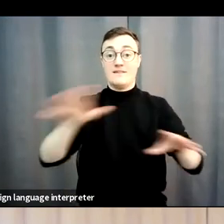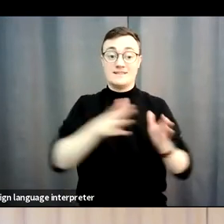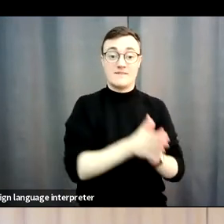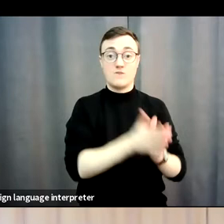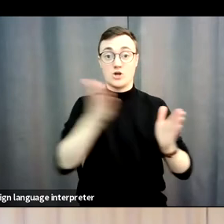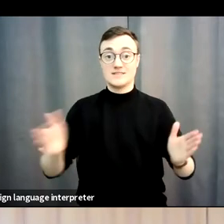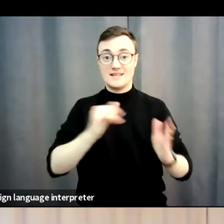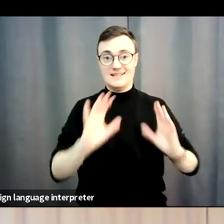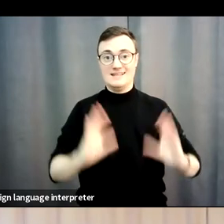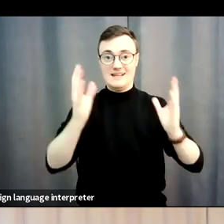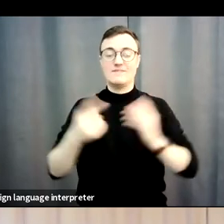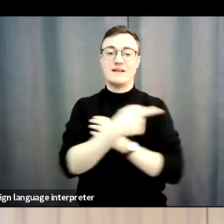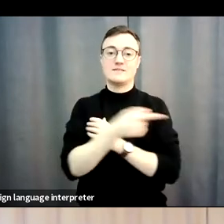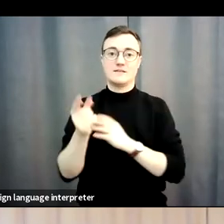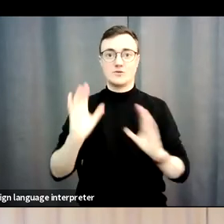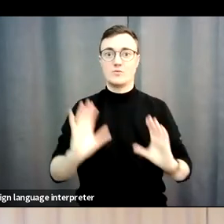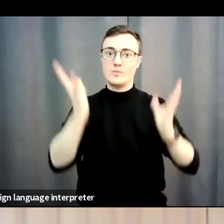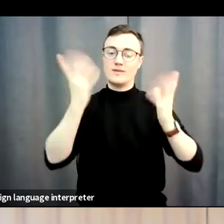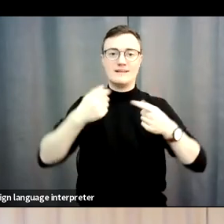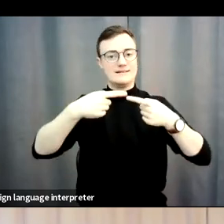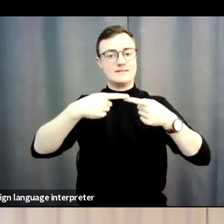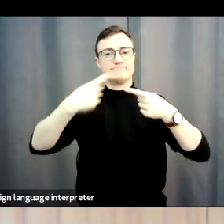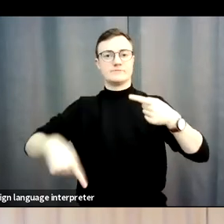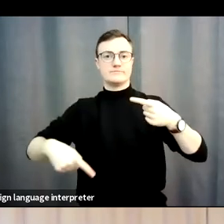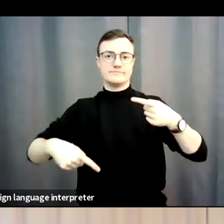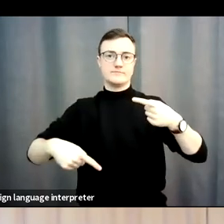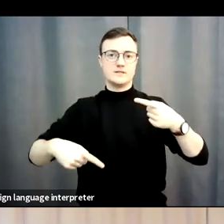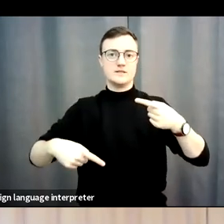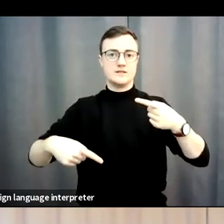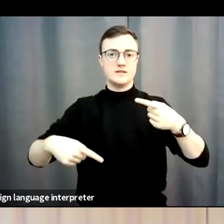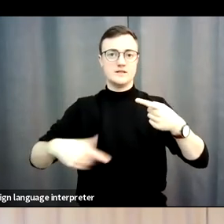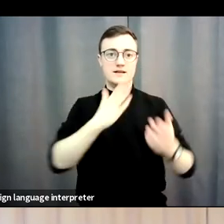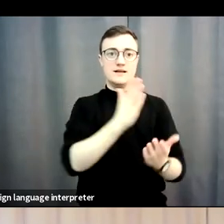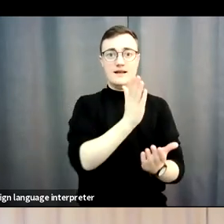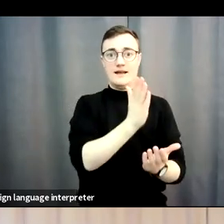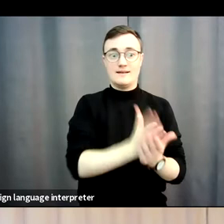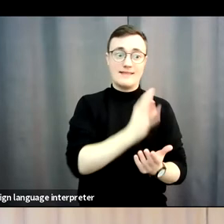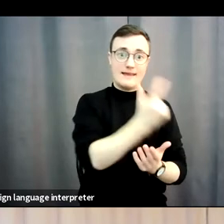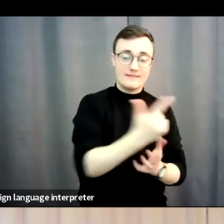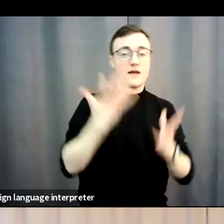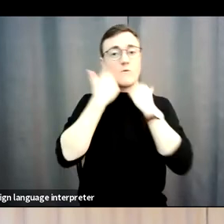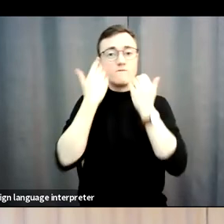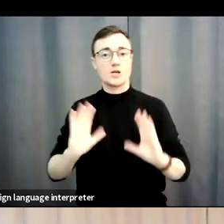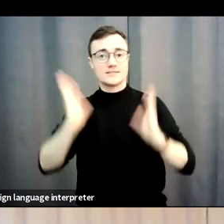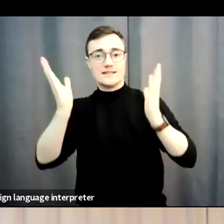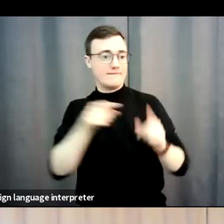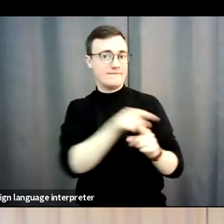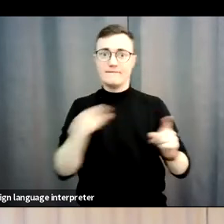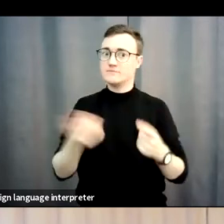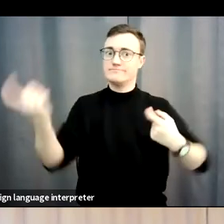they encounter a distinct gap between their rights and in their everyday life. And the